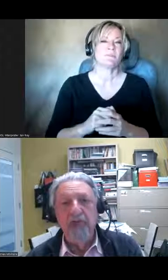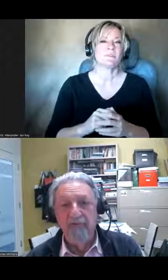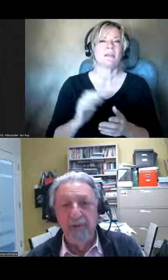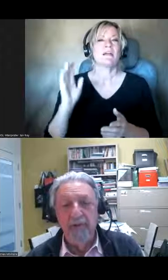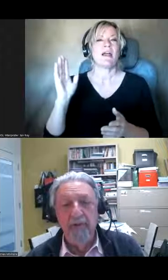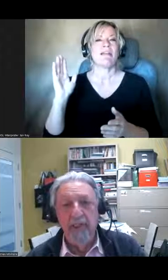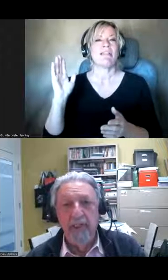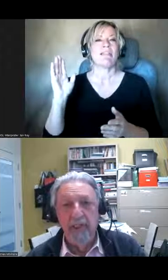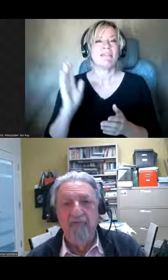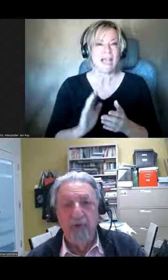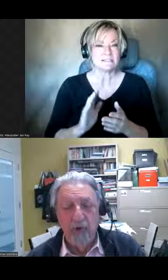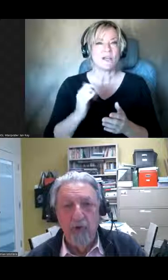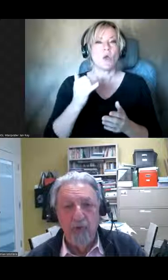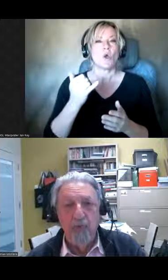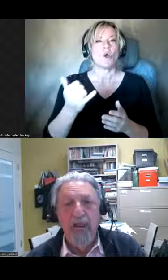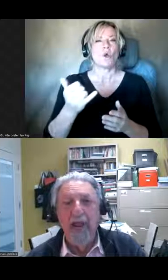were